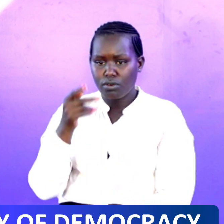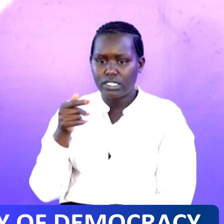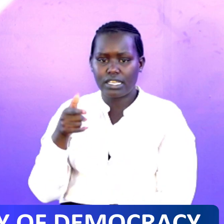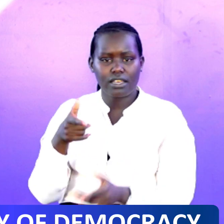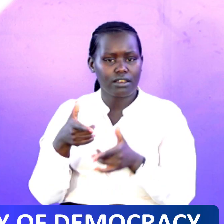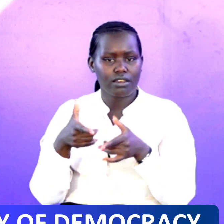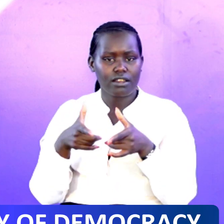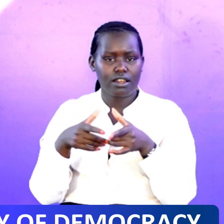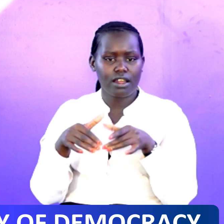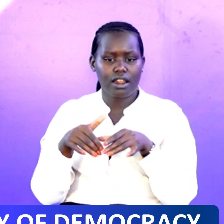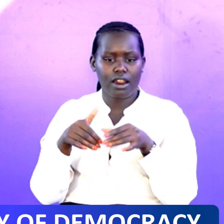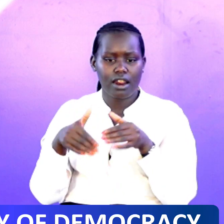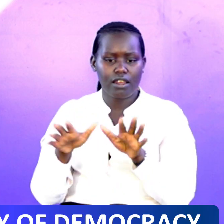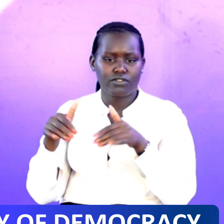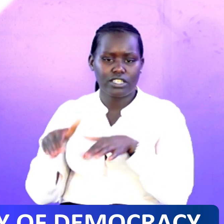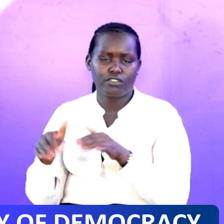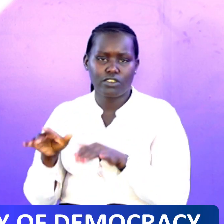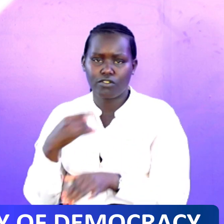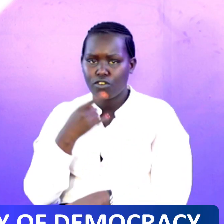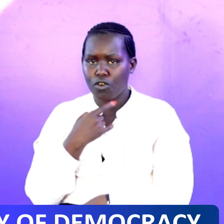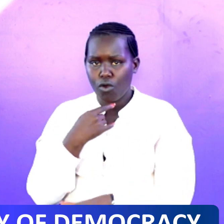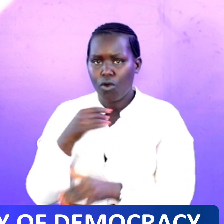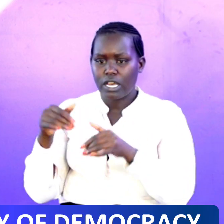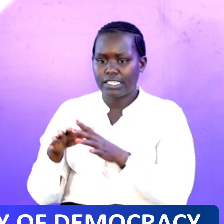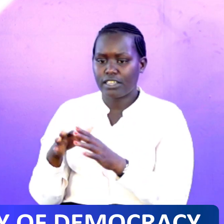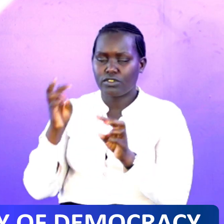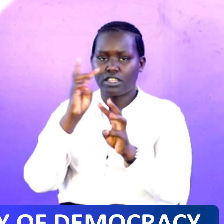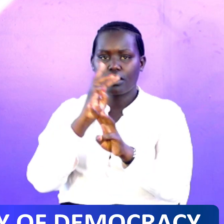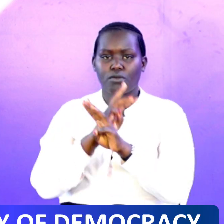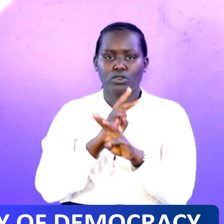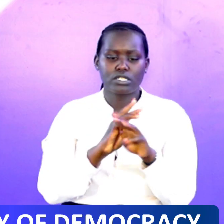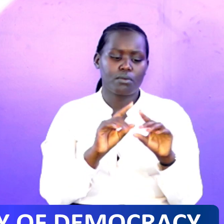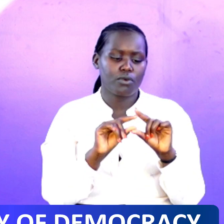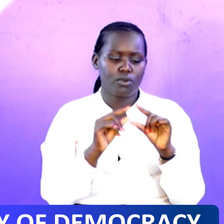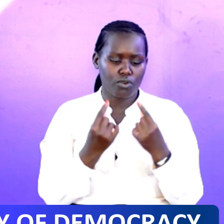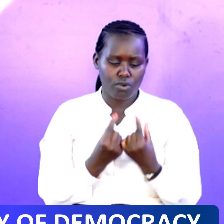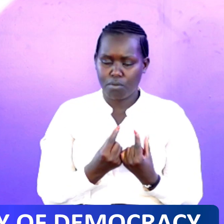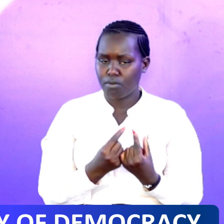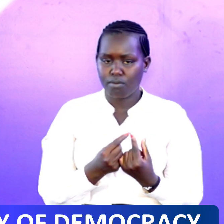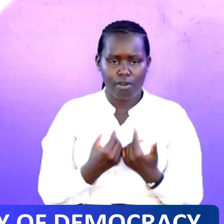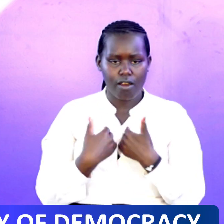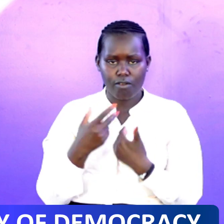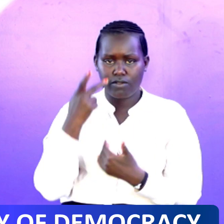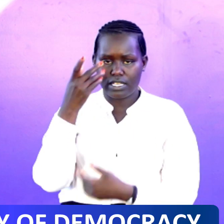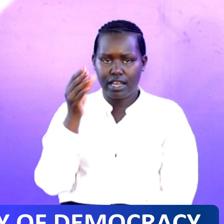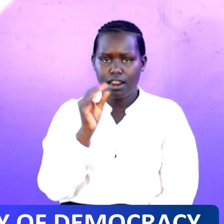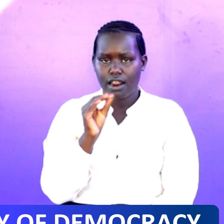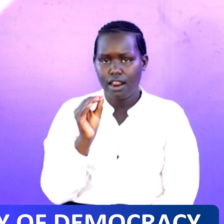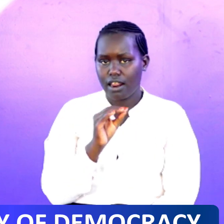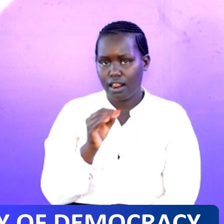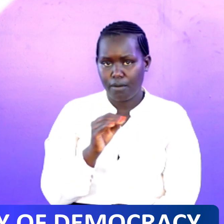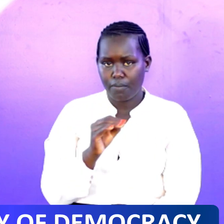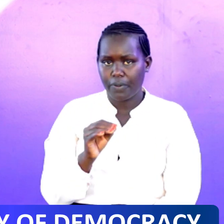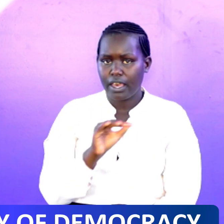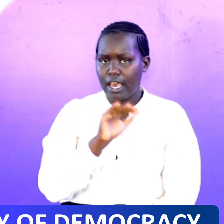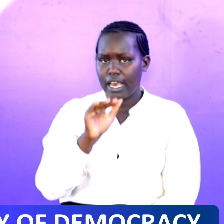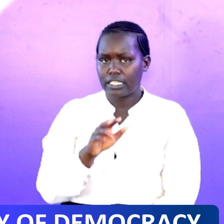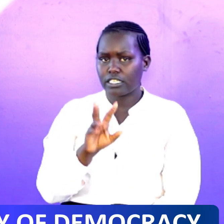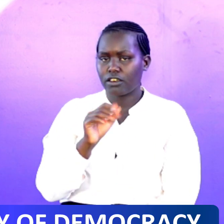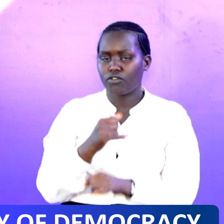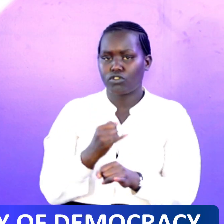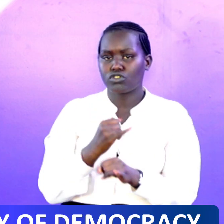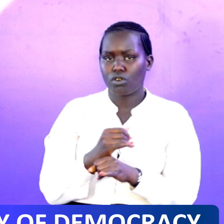nothing going on. Who has left a WhatsApp group, jobless WhatsApp group? I have not seen any. The same people asking for jobs in 2021, 2022,